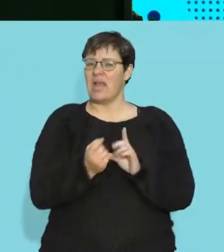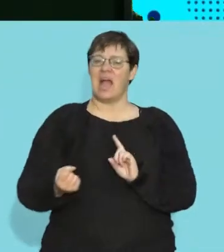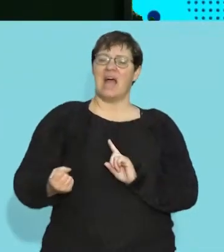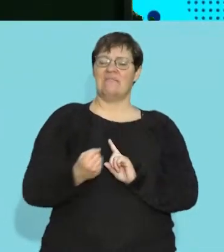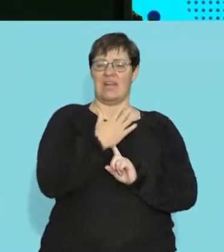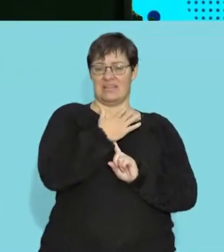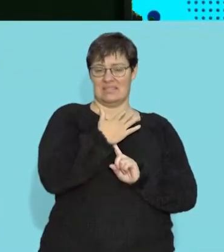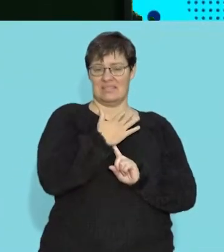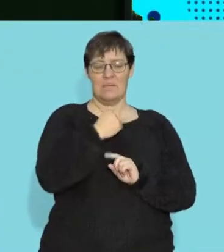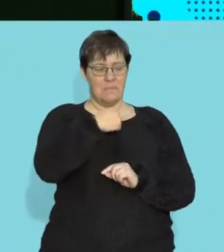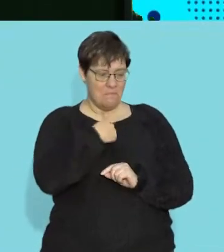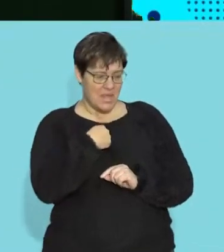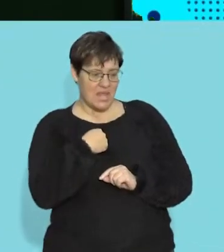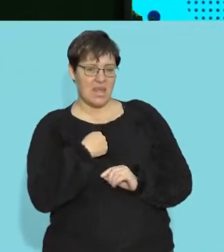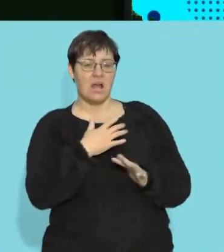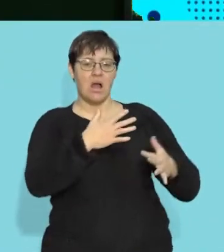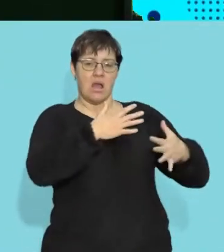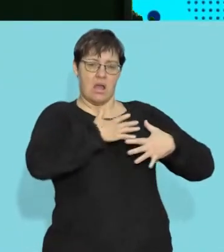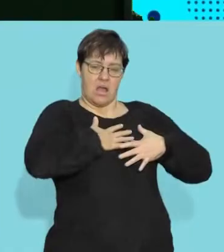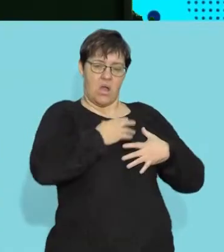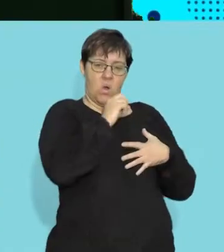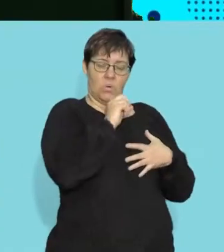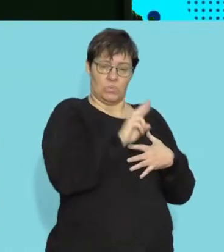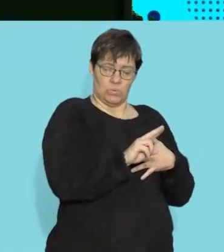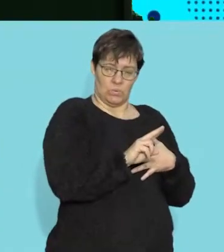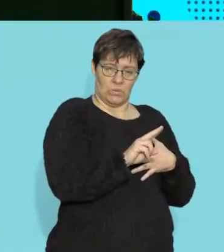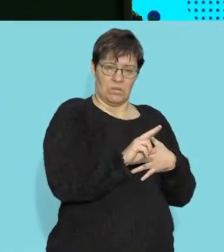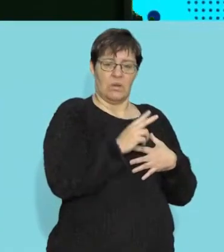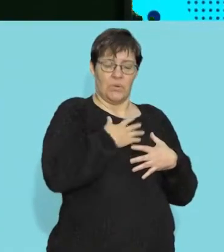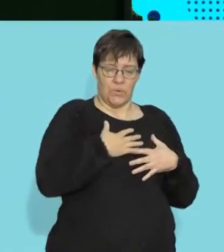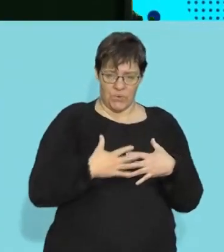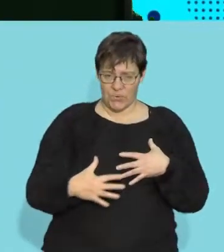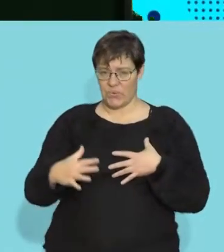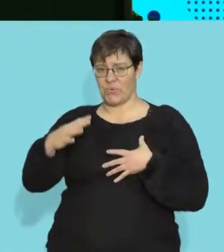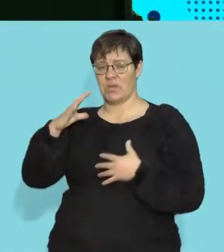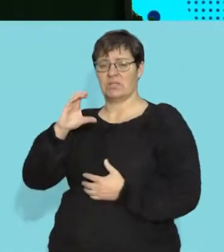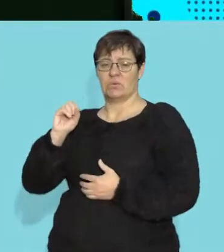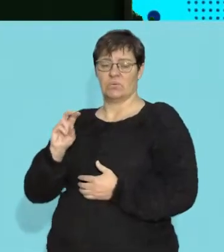take oxygen in and our ability to release carbon dioxide?